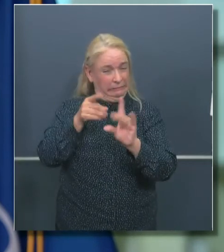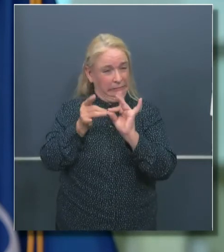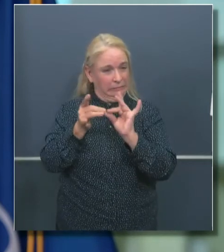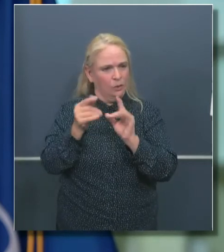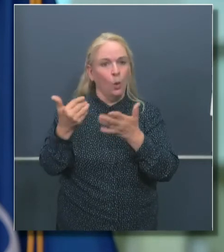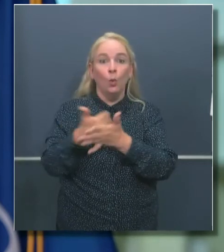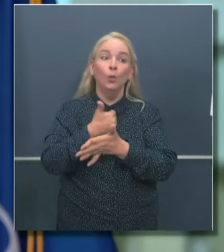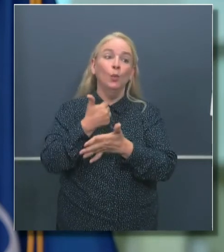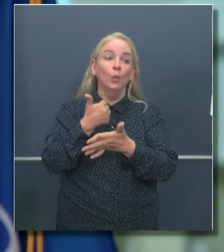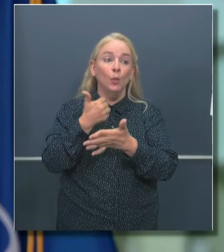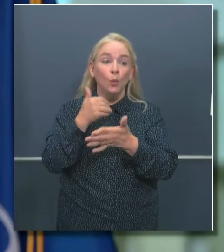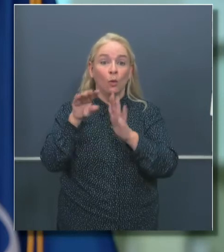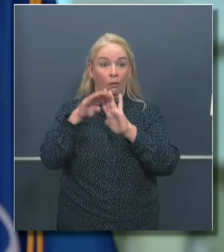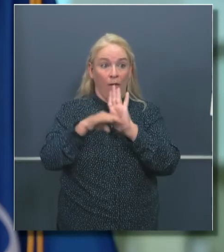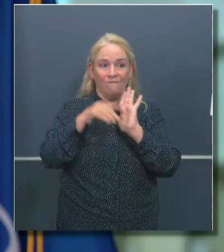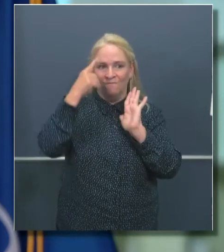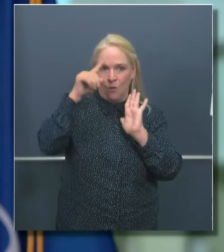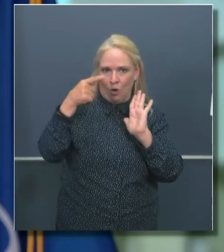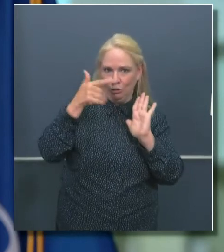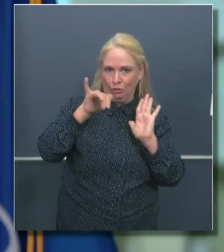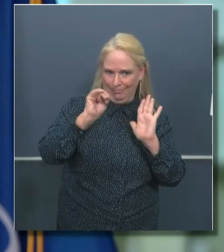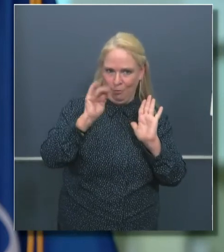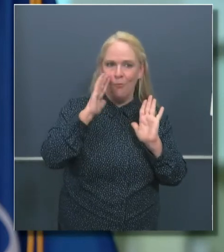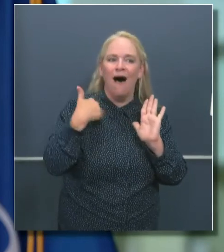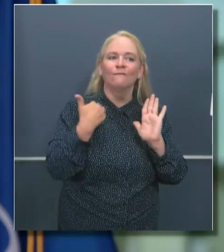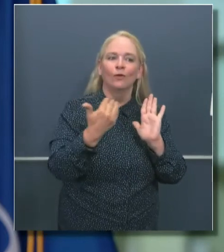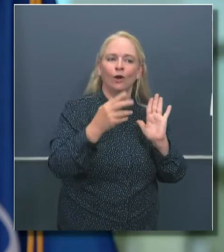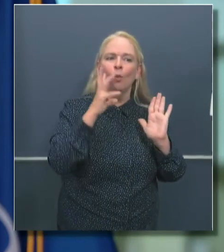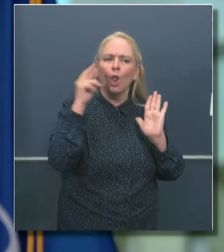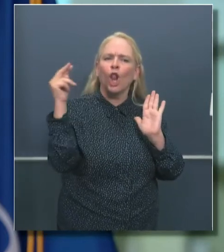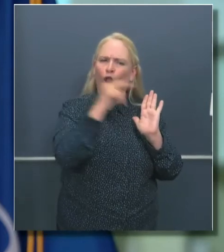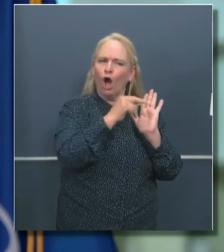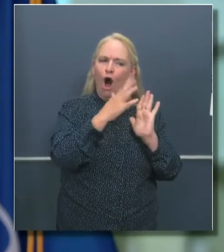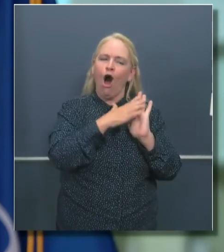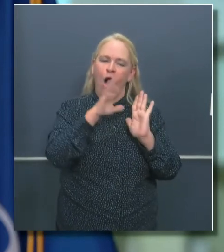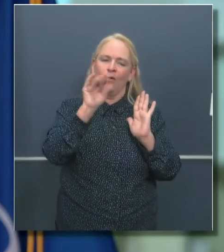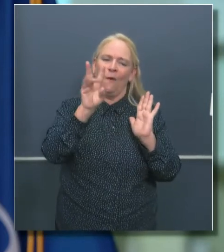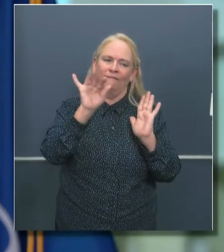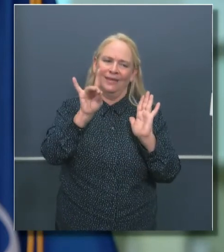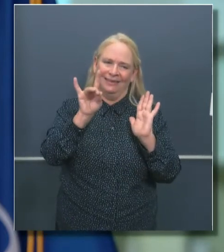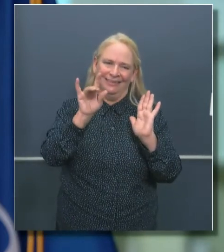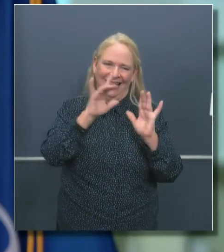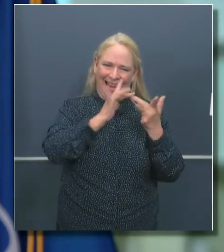for gyms yesterday. I'd encourage you to take a look under the guidelines sections of